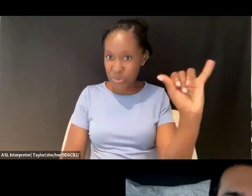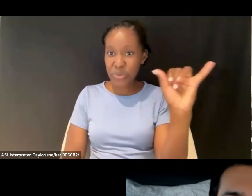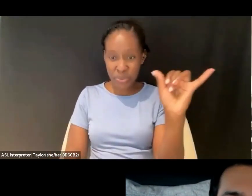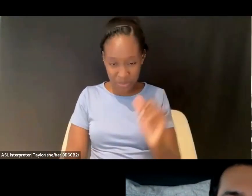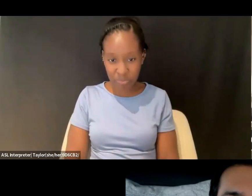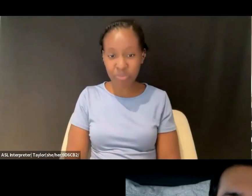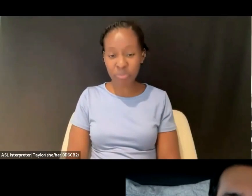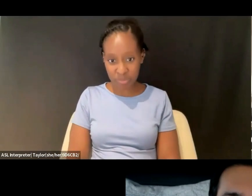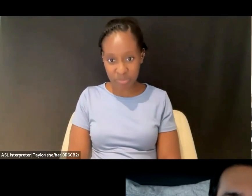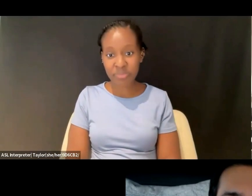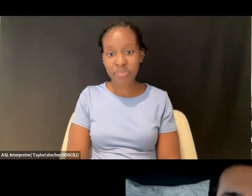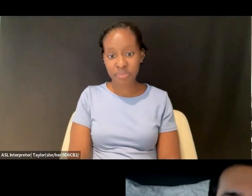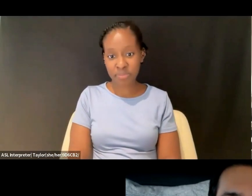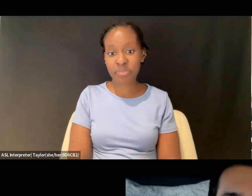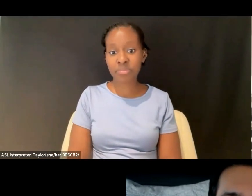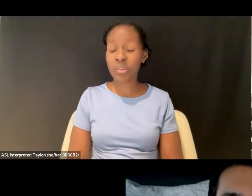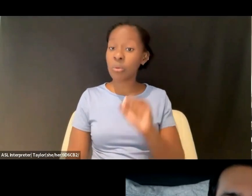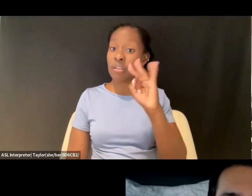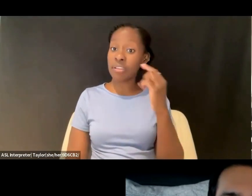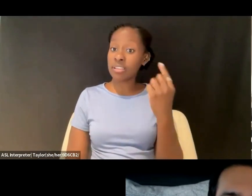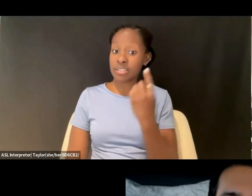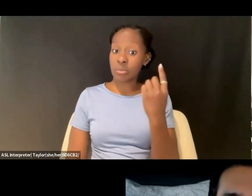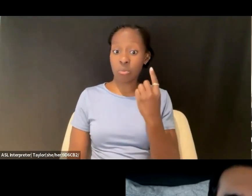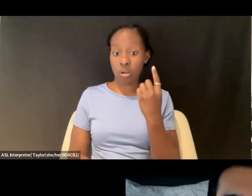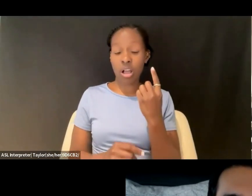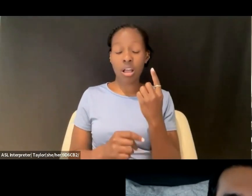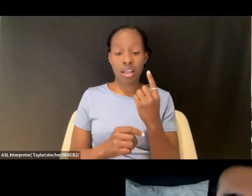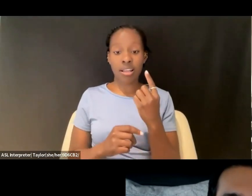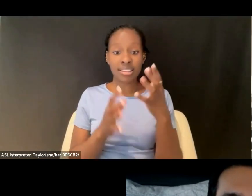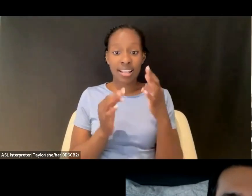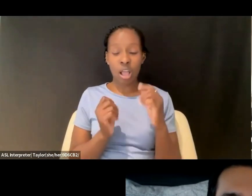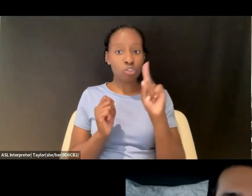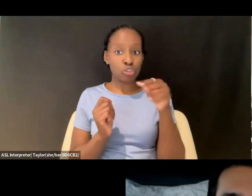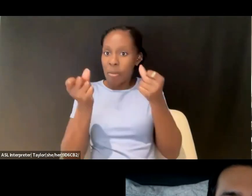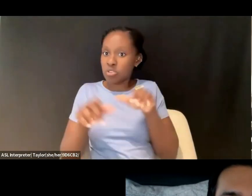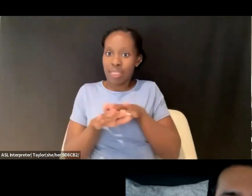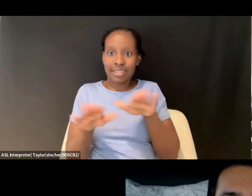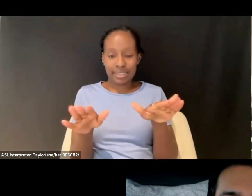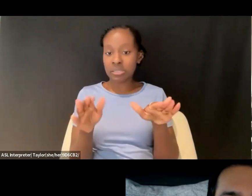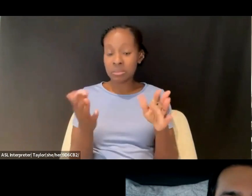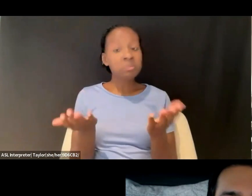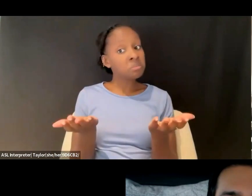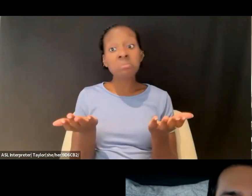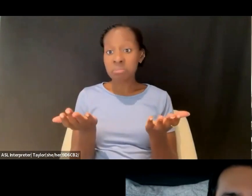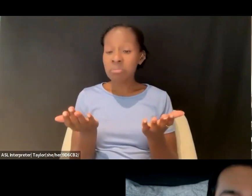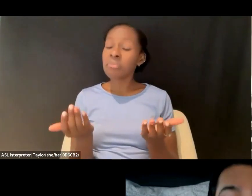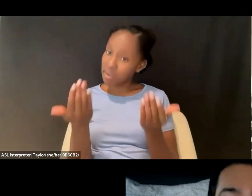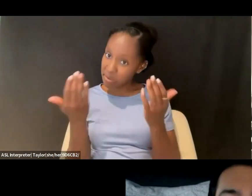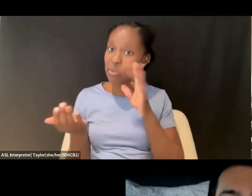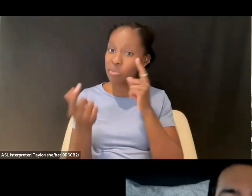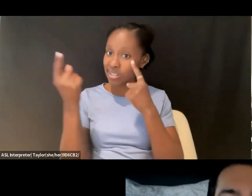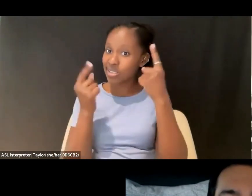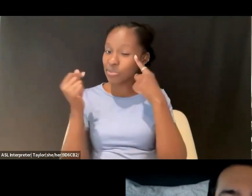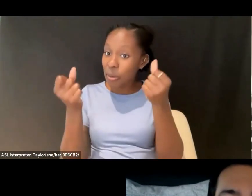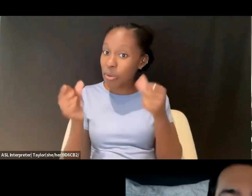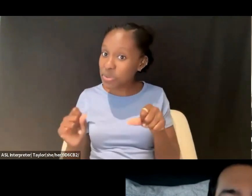well. And so if somebody indicates they want just to be, considered for a poster, then that's what they'll be considered for.